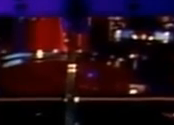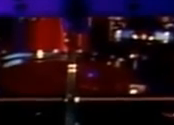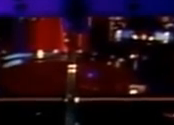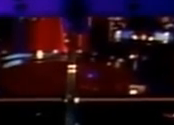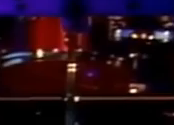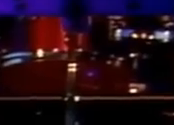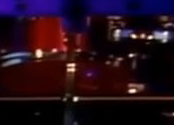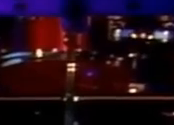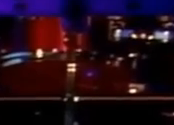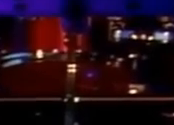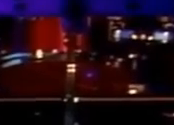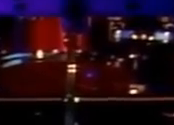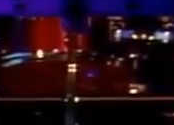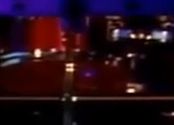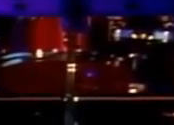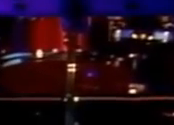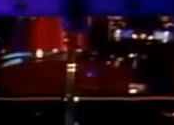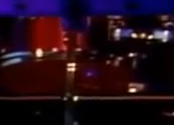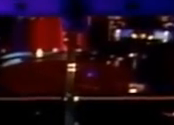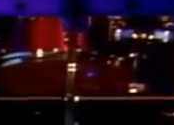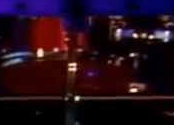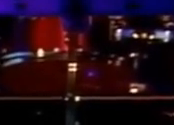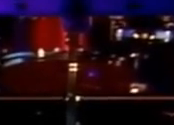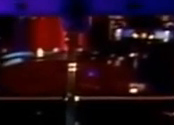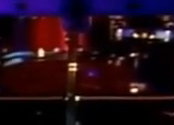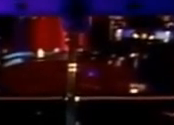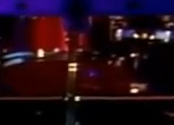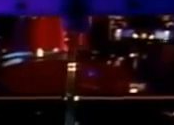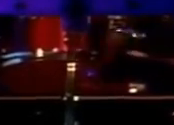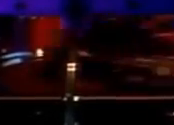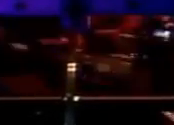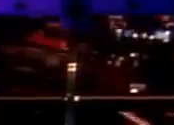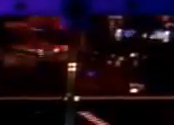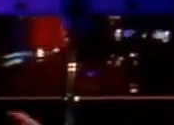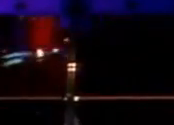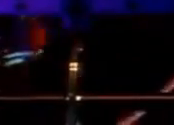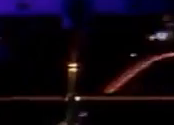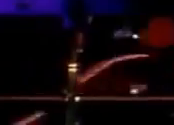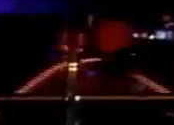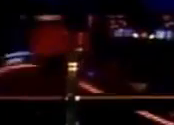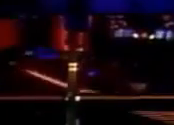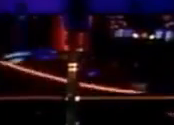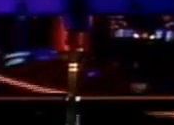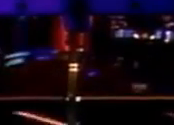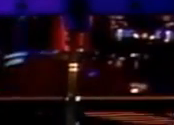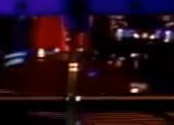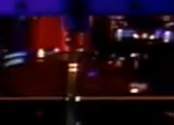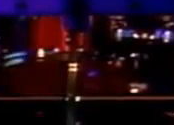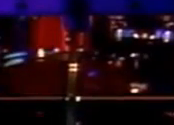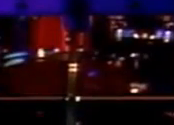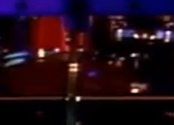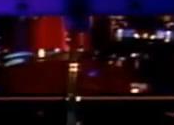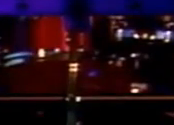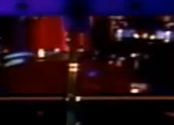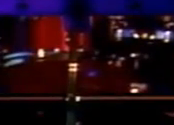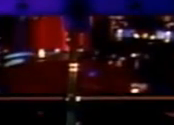ikubera. Just the way you believe Him is what is going to happen to you. Ukushi mbere yayo niko ikwakira. He will receive you as you come before Him. Reka uko